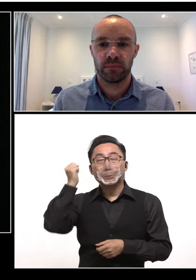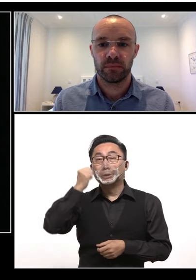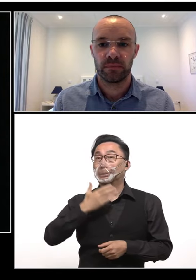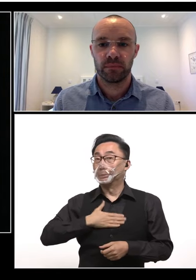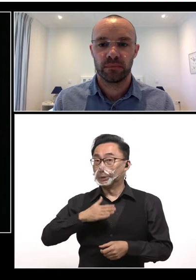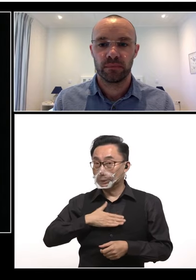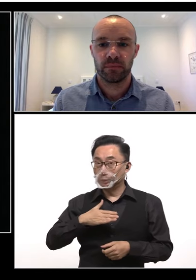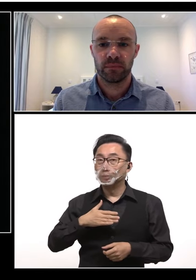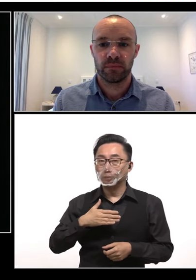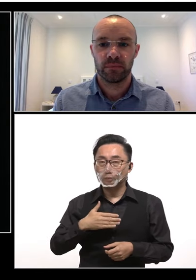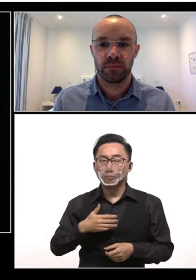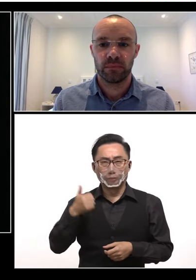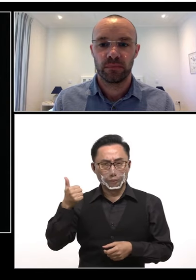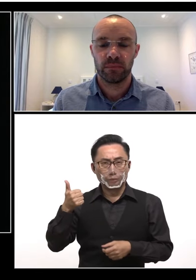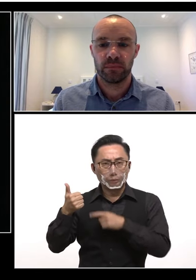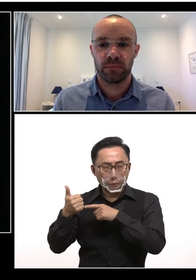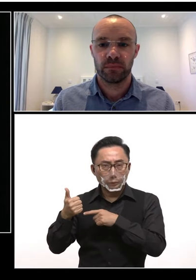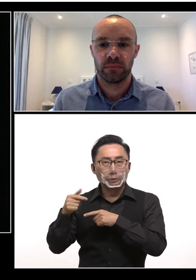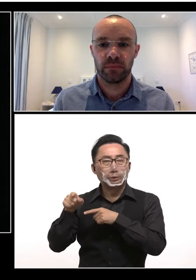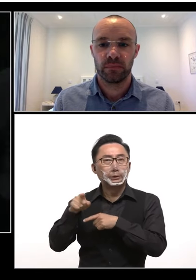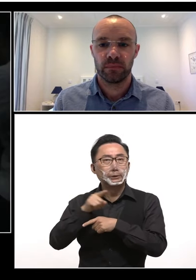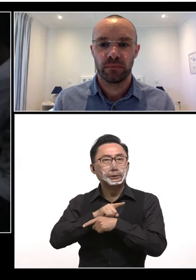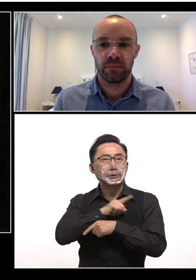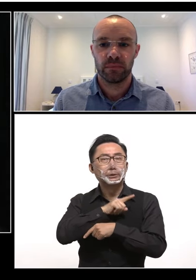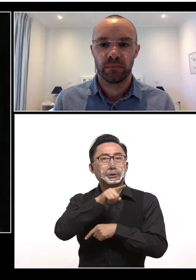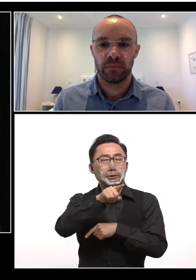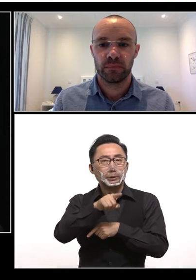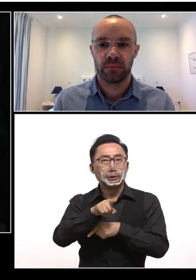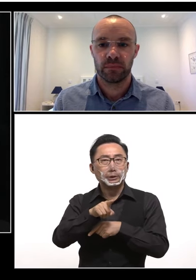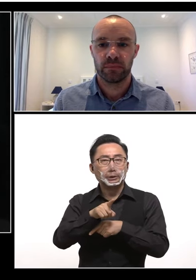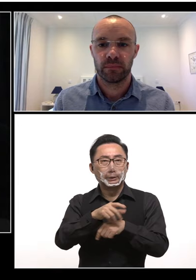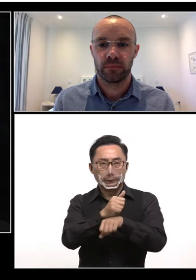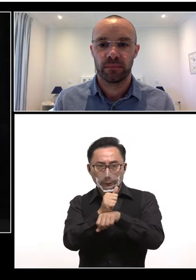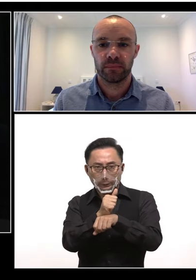think, a whole world of possibility for him, but also for us.